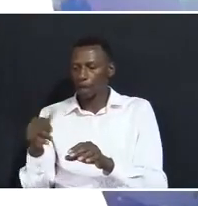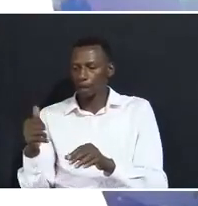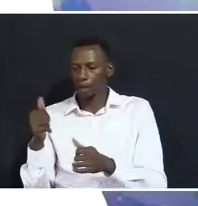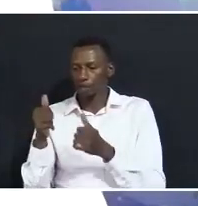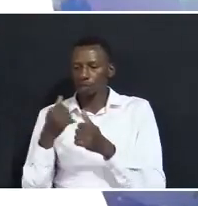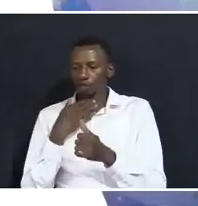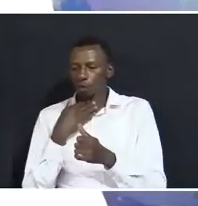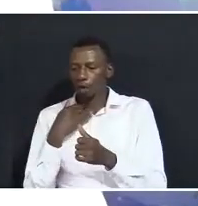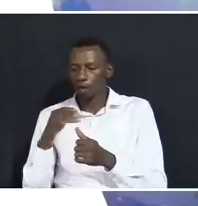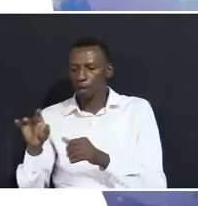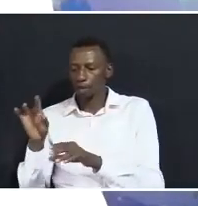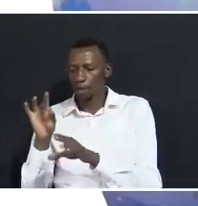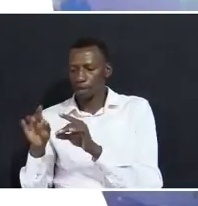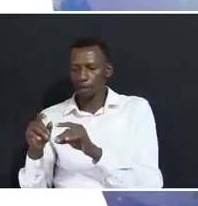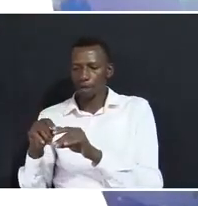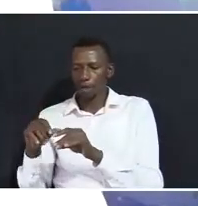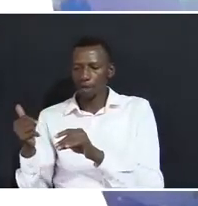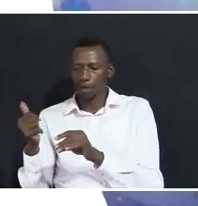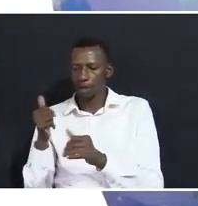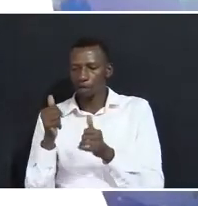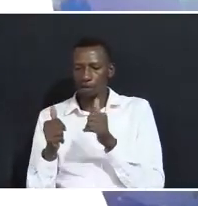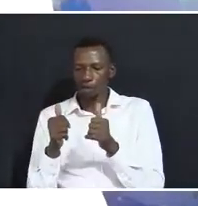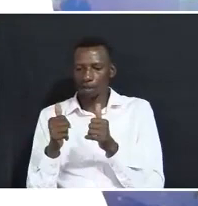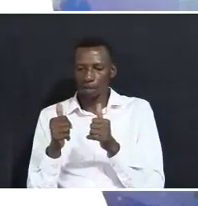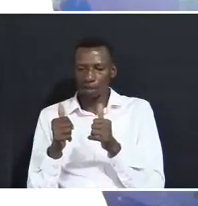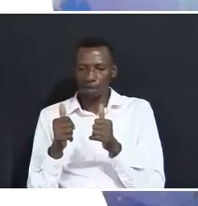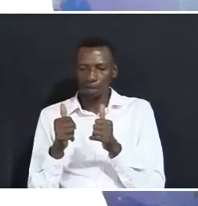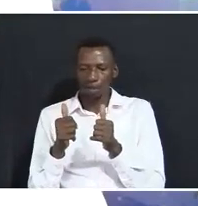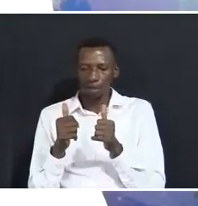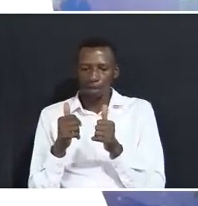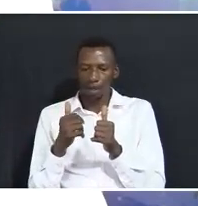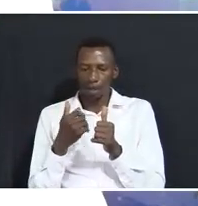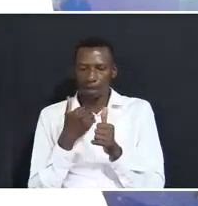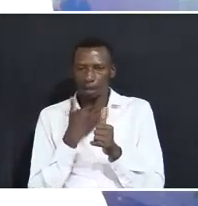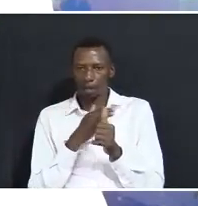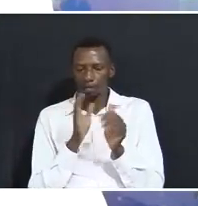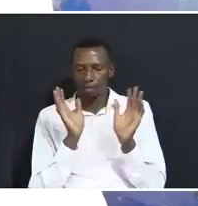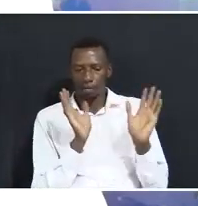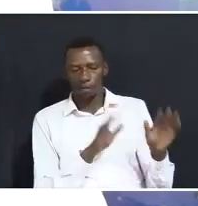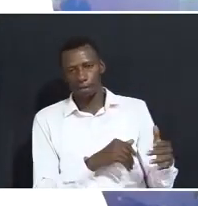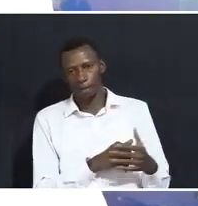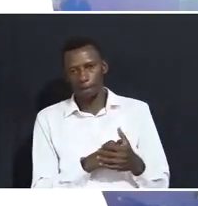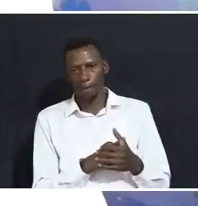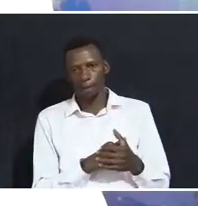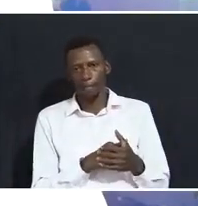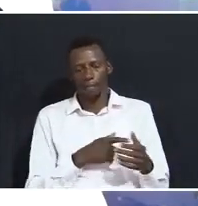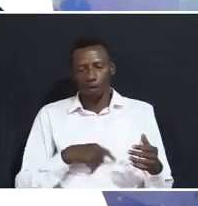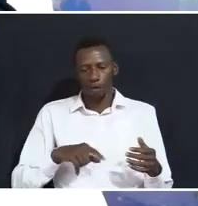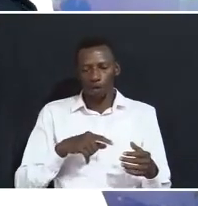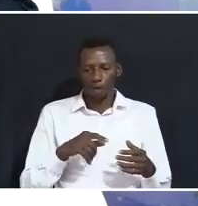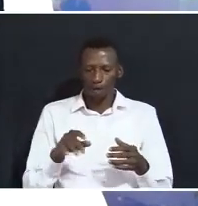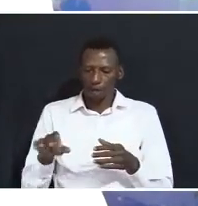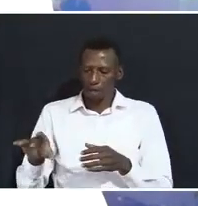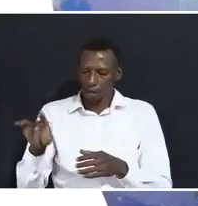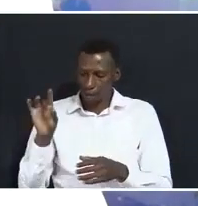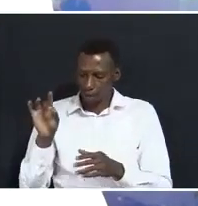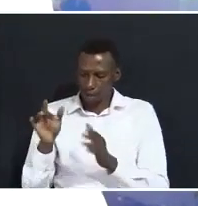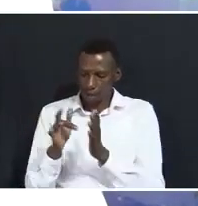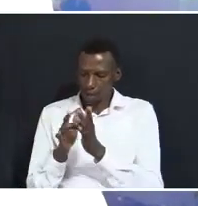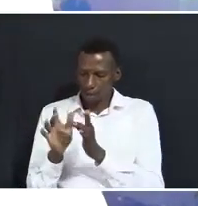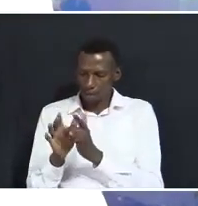things that are rubbishing them in the wrong way. So we pick the Bible